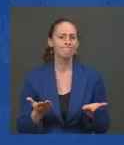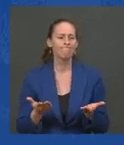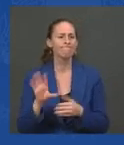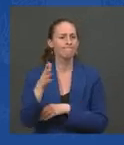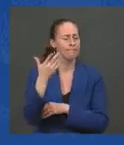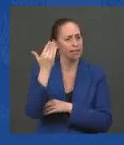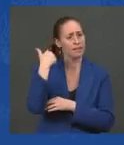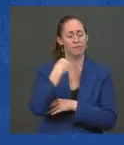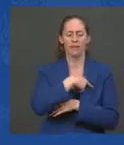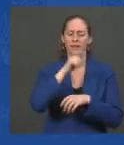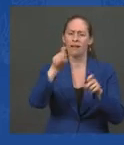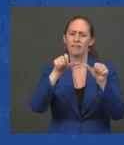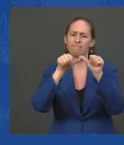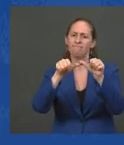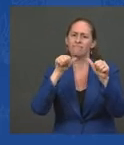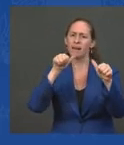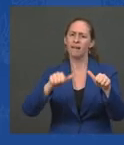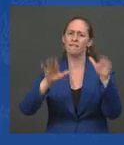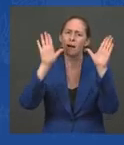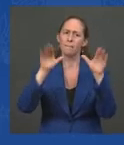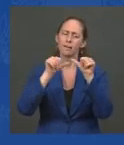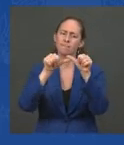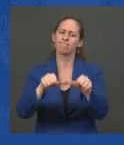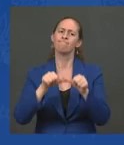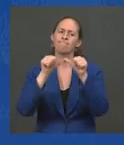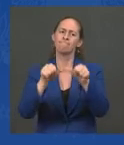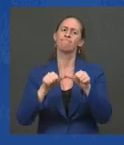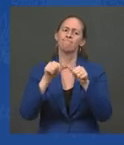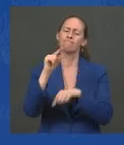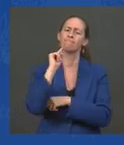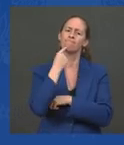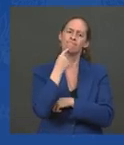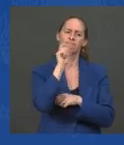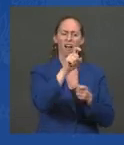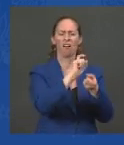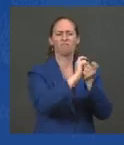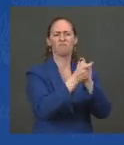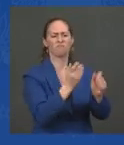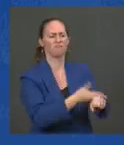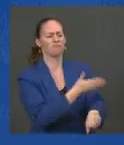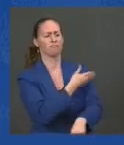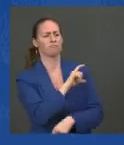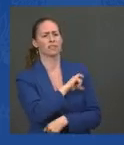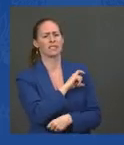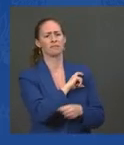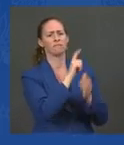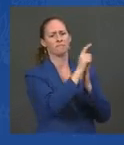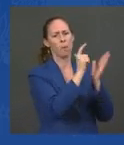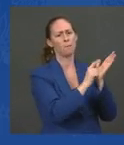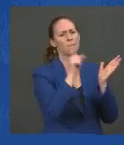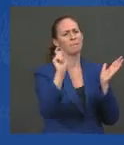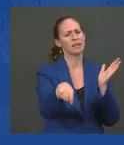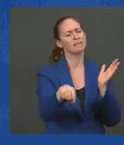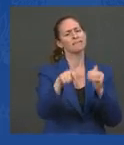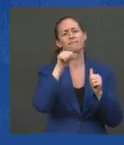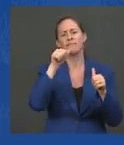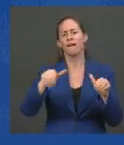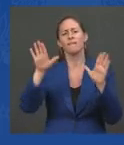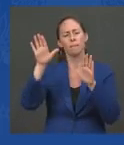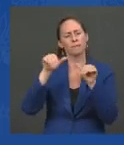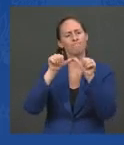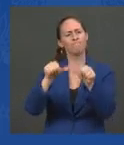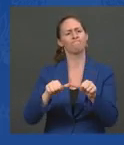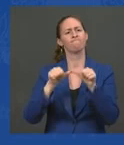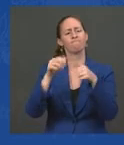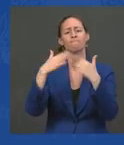though. We're going to continue to fight for real police reform legislation. And the fight's not anywhere near over. Despite Republican